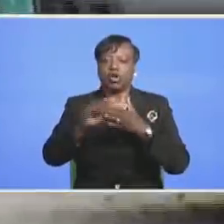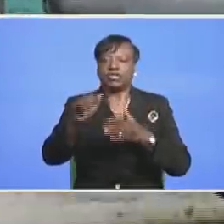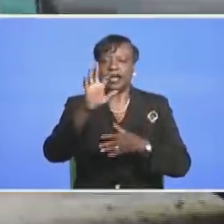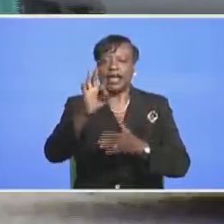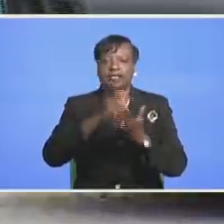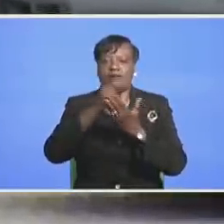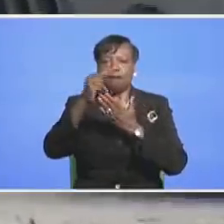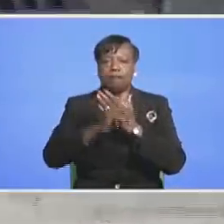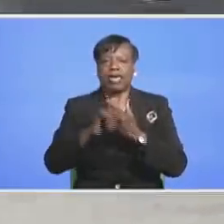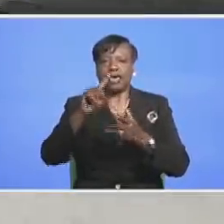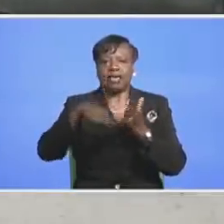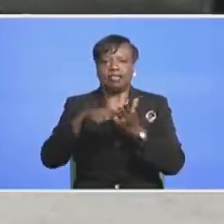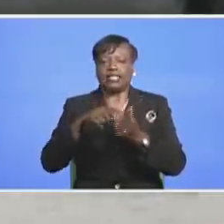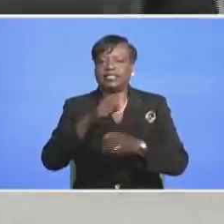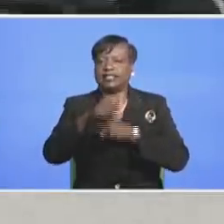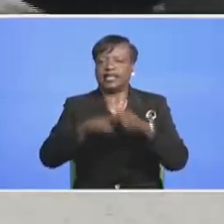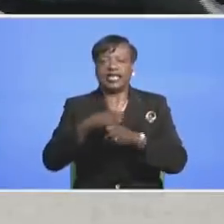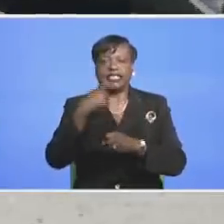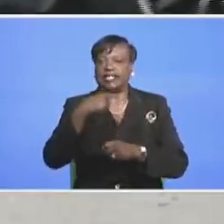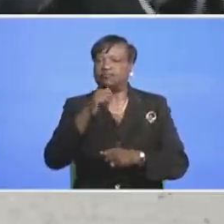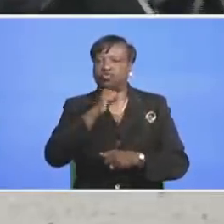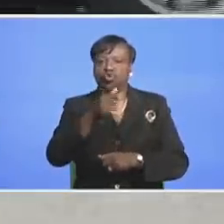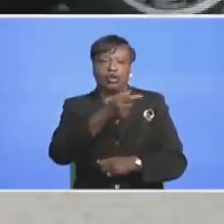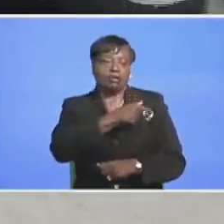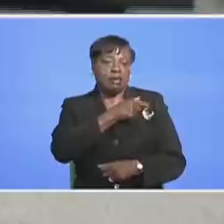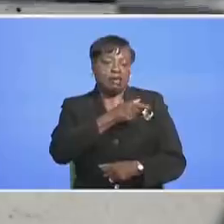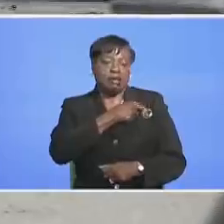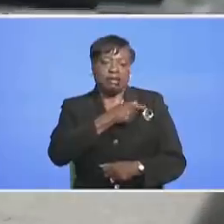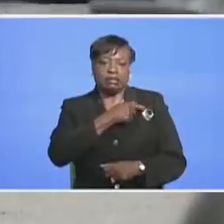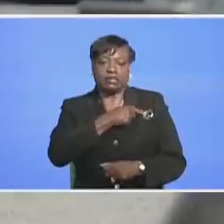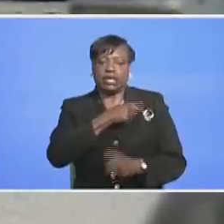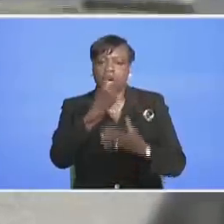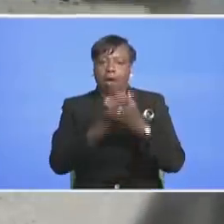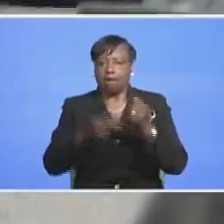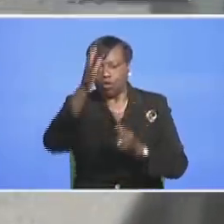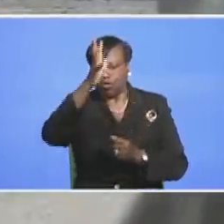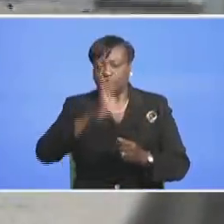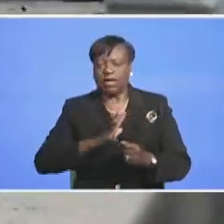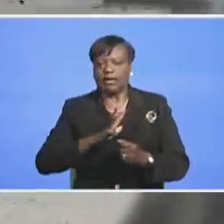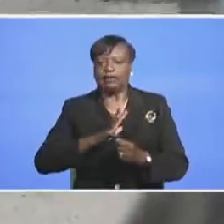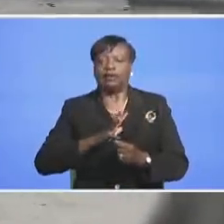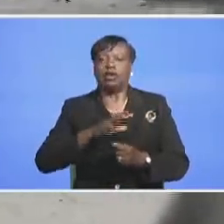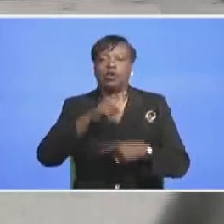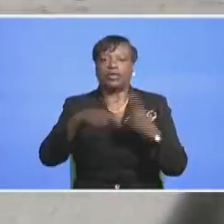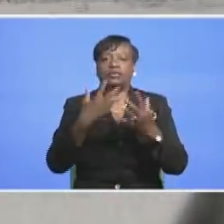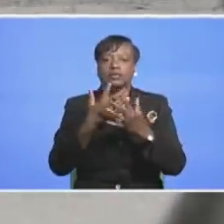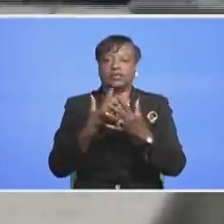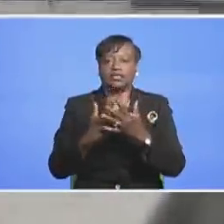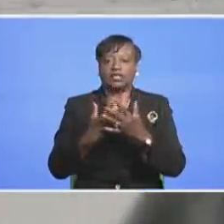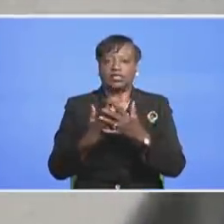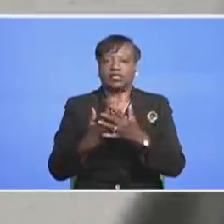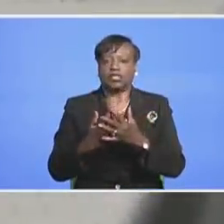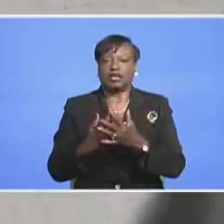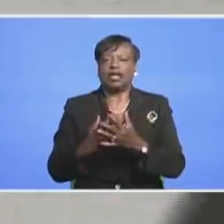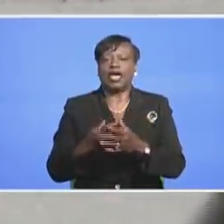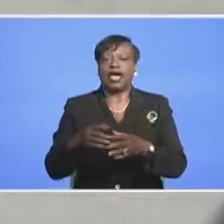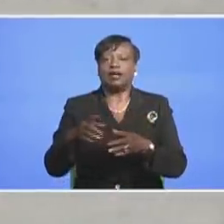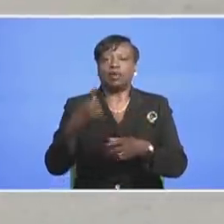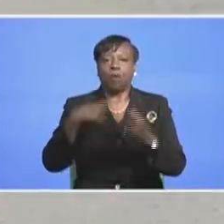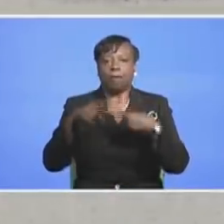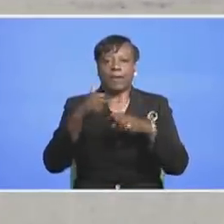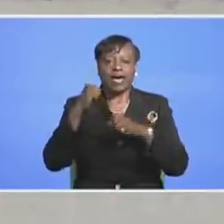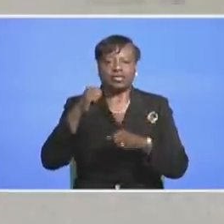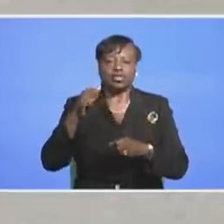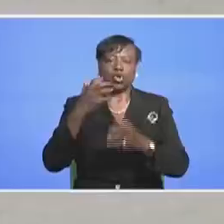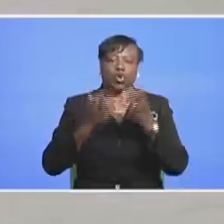year. Stewart pleaded not guilty to that charge. Both men have been remanded to the Bahamas Department of Corrections and are due back in